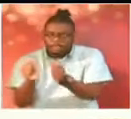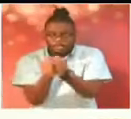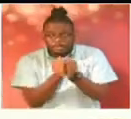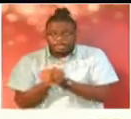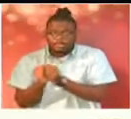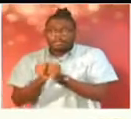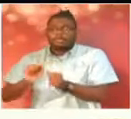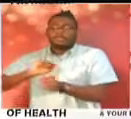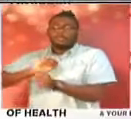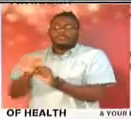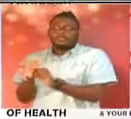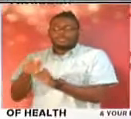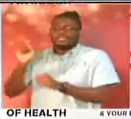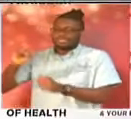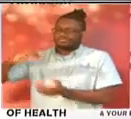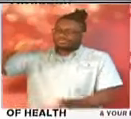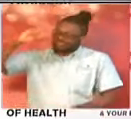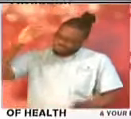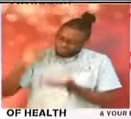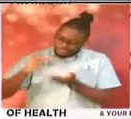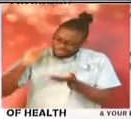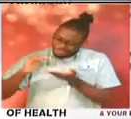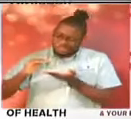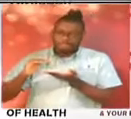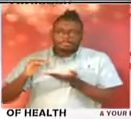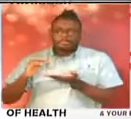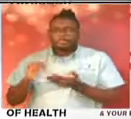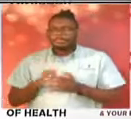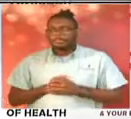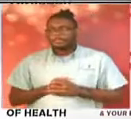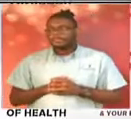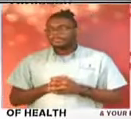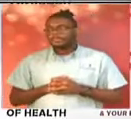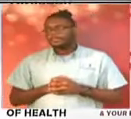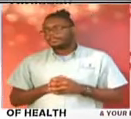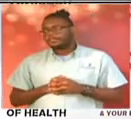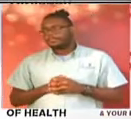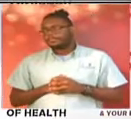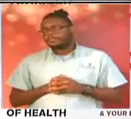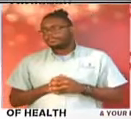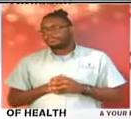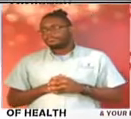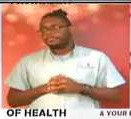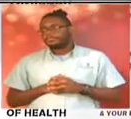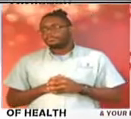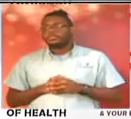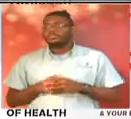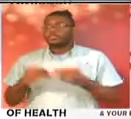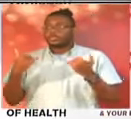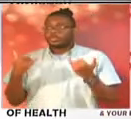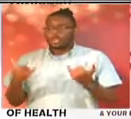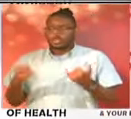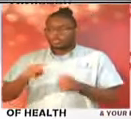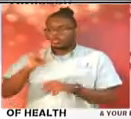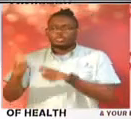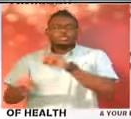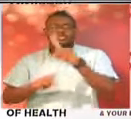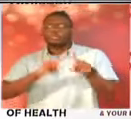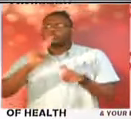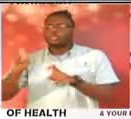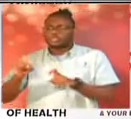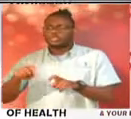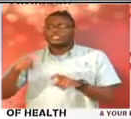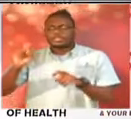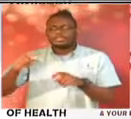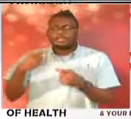control. Thank you very much, Dr. Hines. As we move into the question and answer segment,